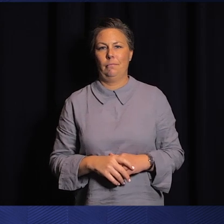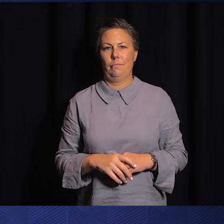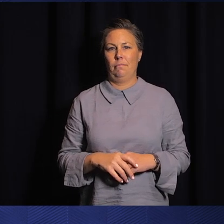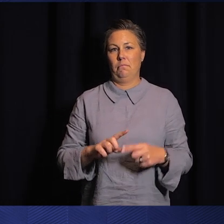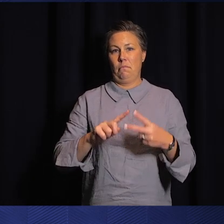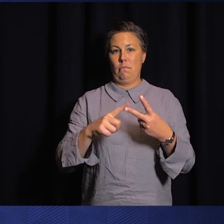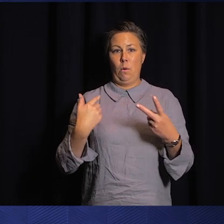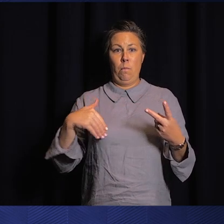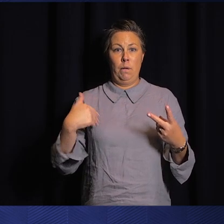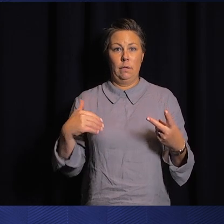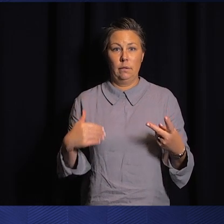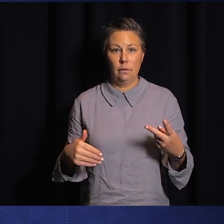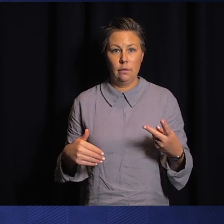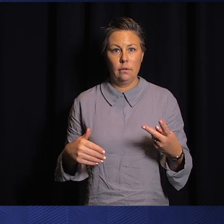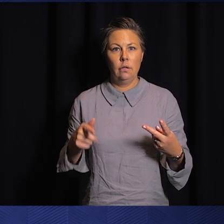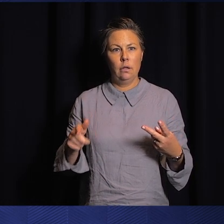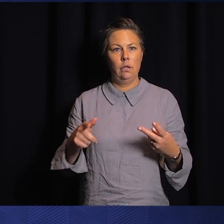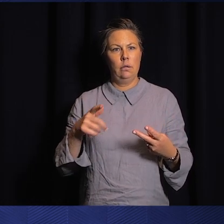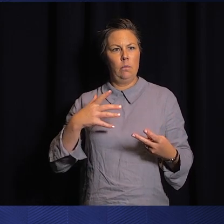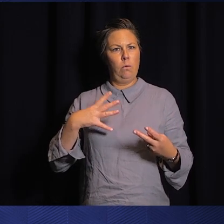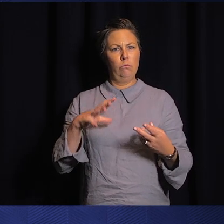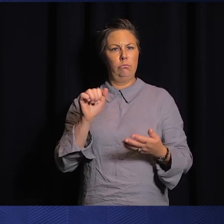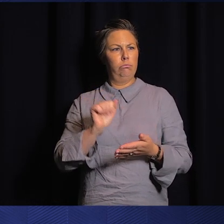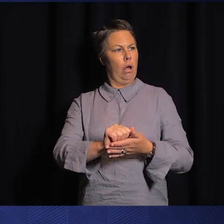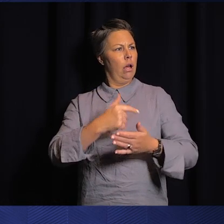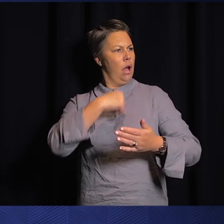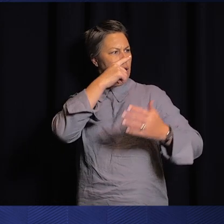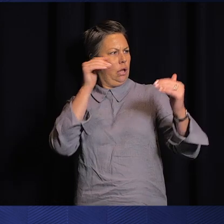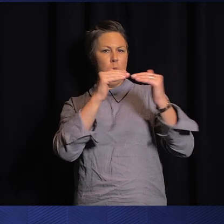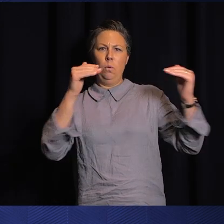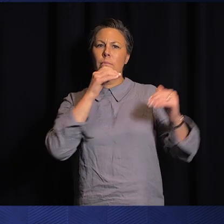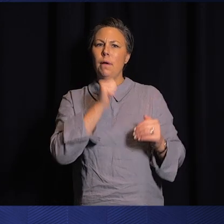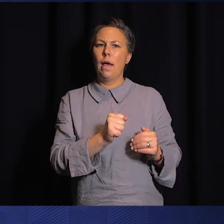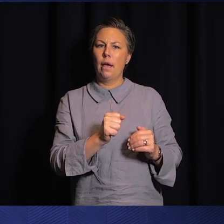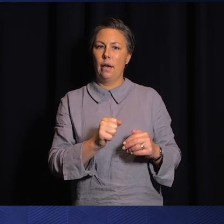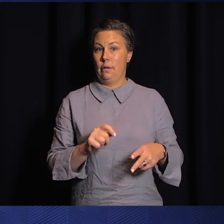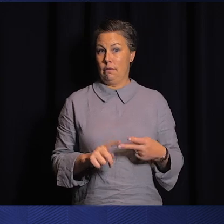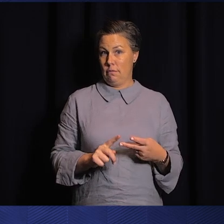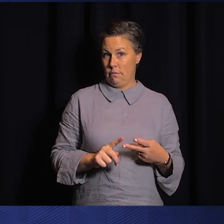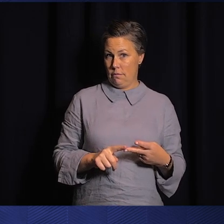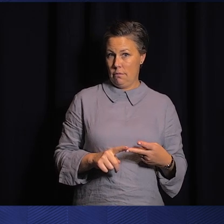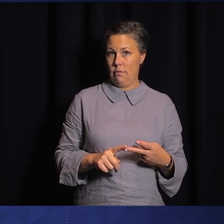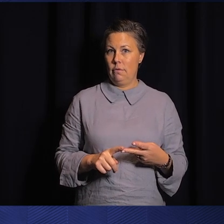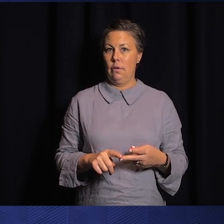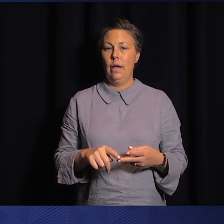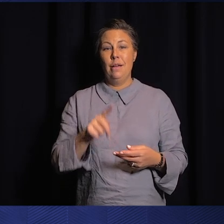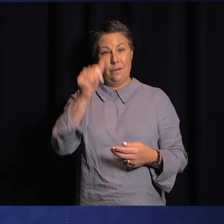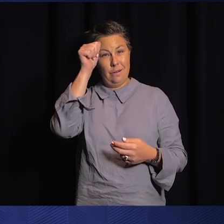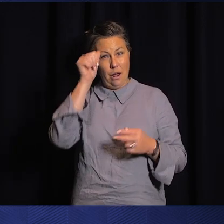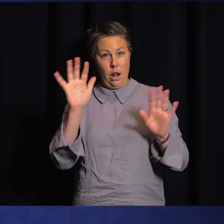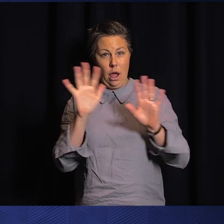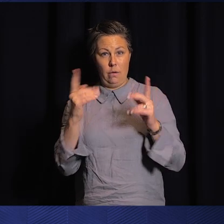have women and the right to equality per se, but I would also like to insist that climate change